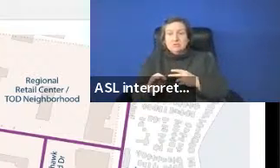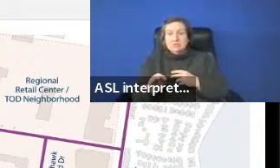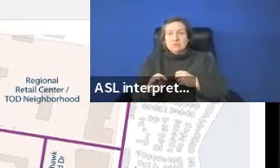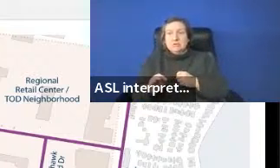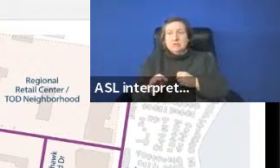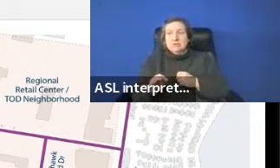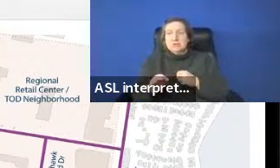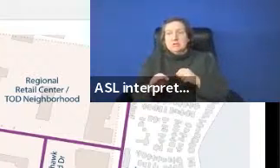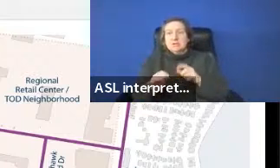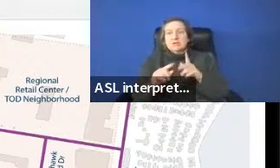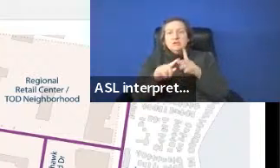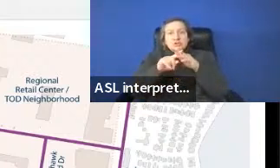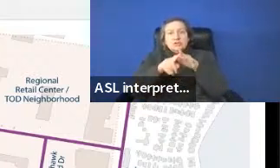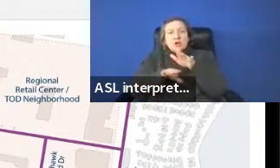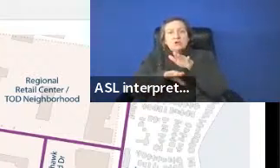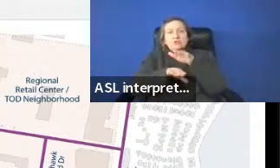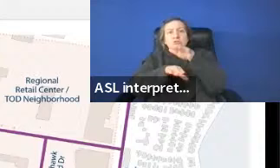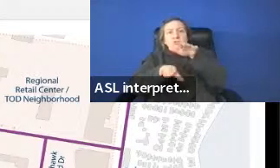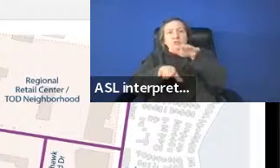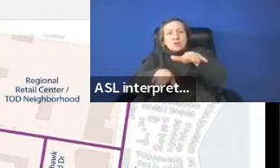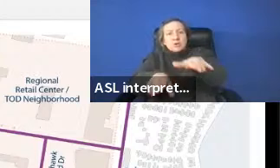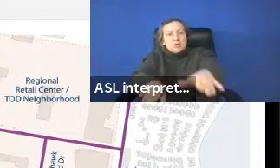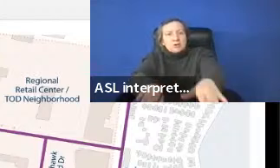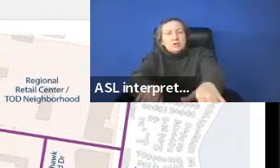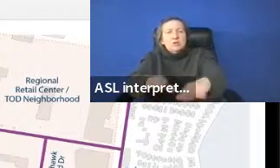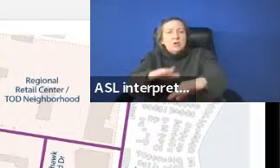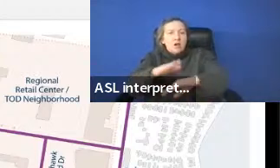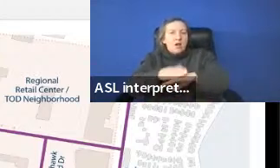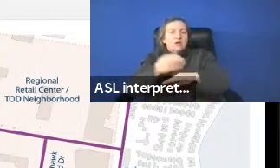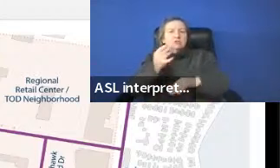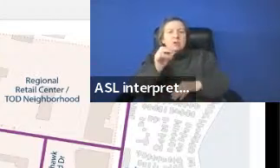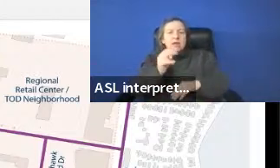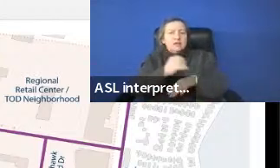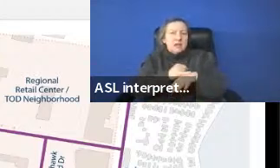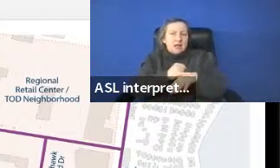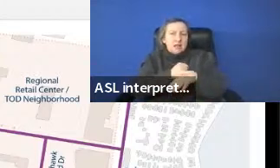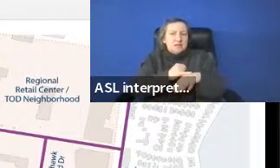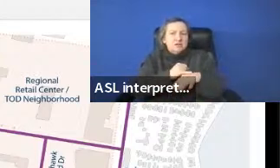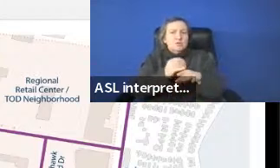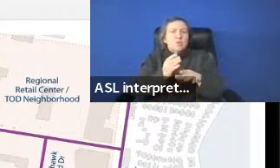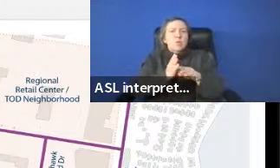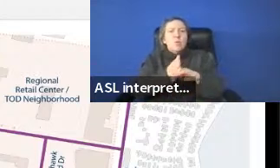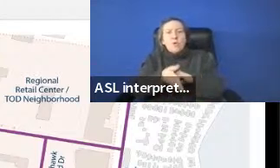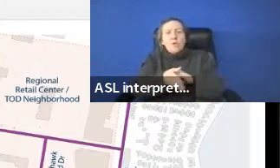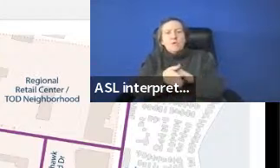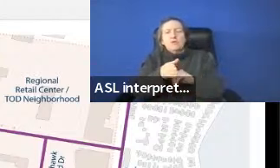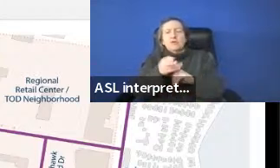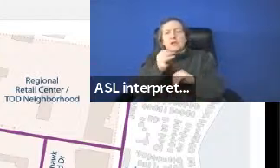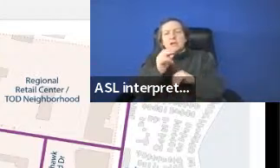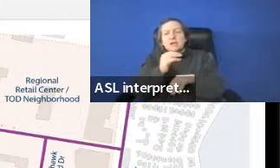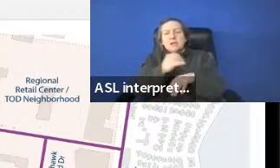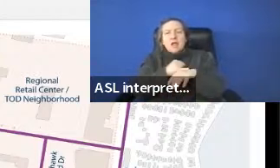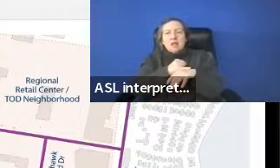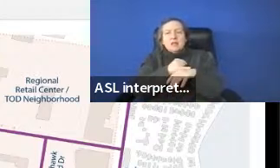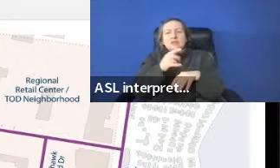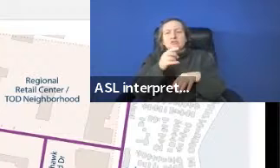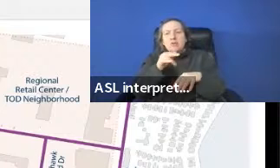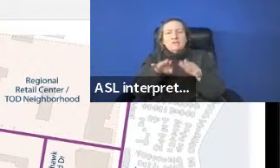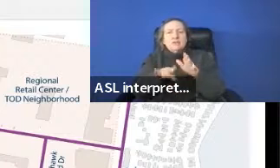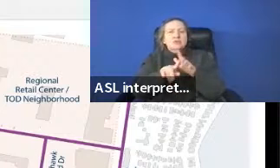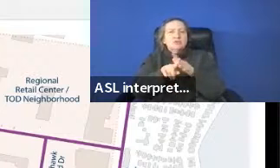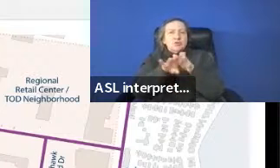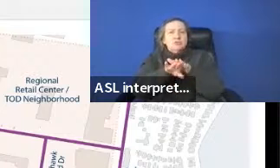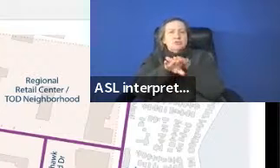it gets onto Hayden Island. So like say over Hayden Island Drive, it's unstacking.